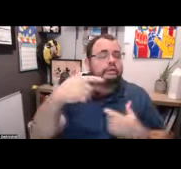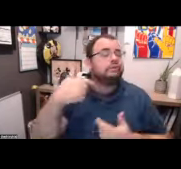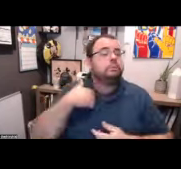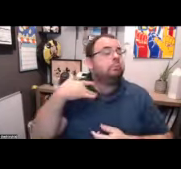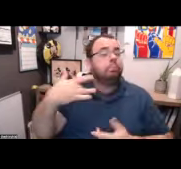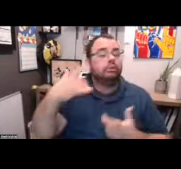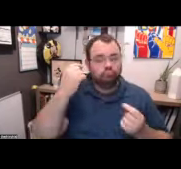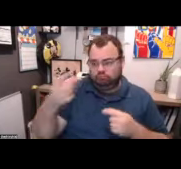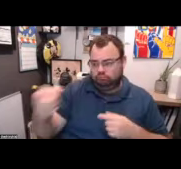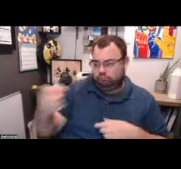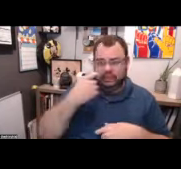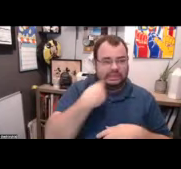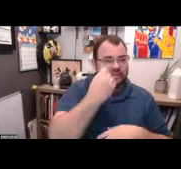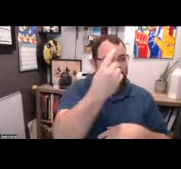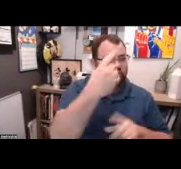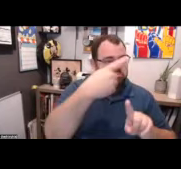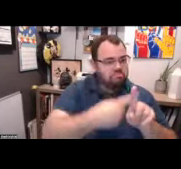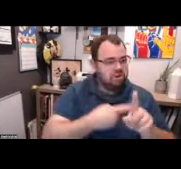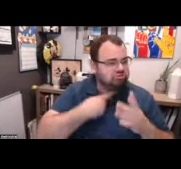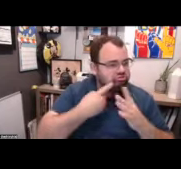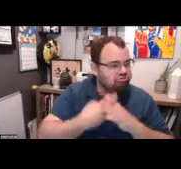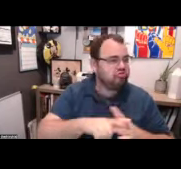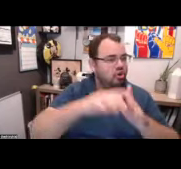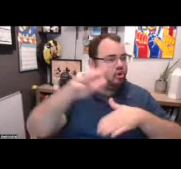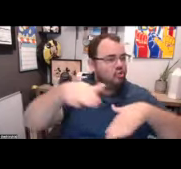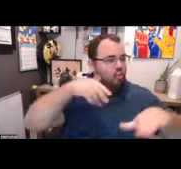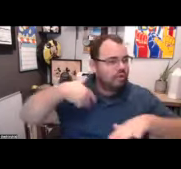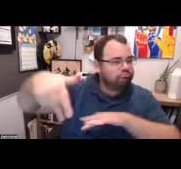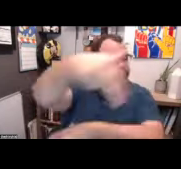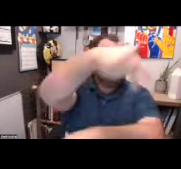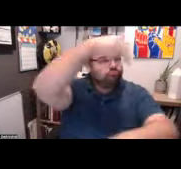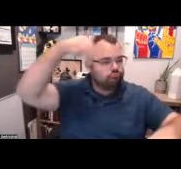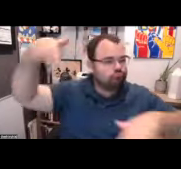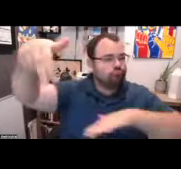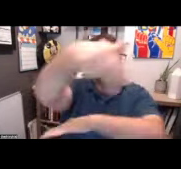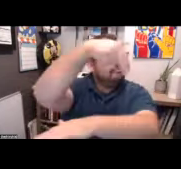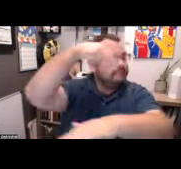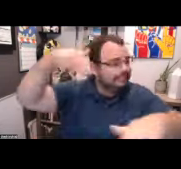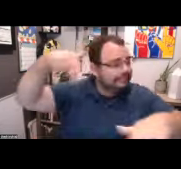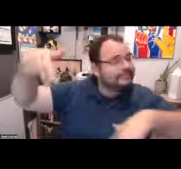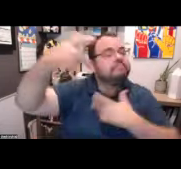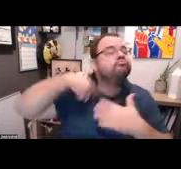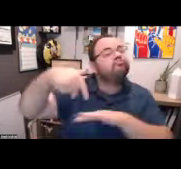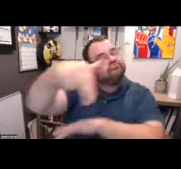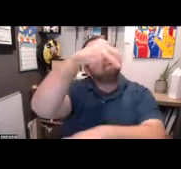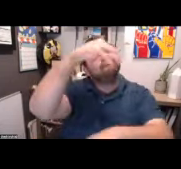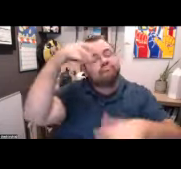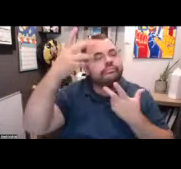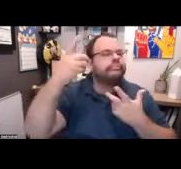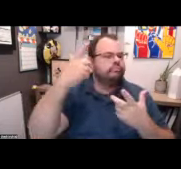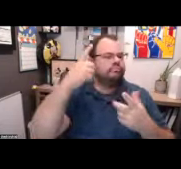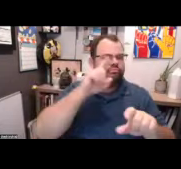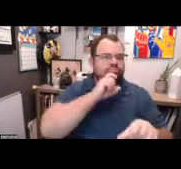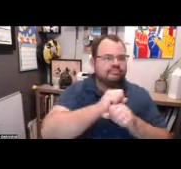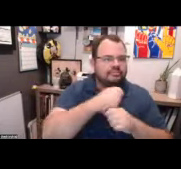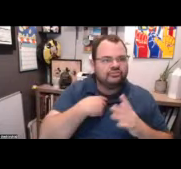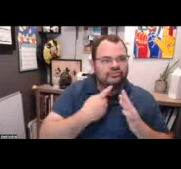So everyone is chatting, and having a ball. And then at 11 o'clock, we walk